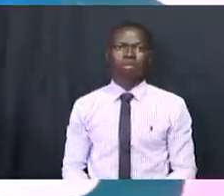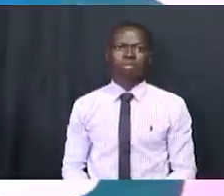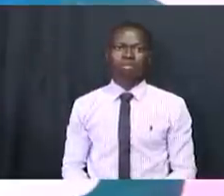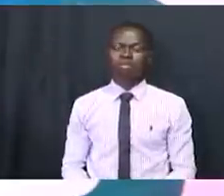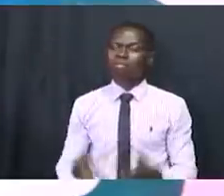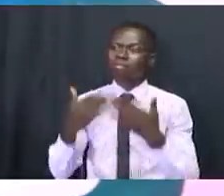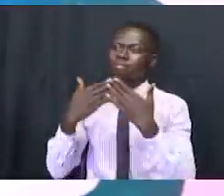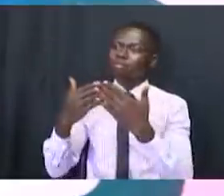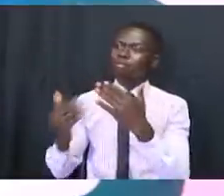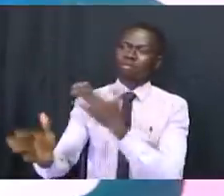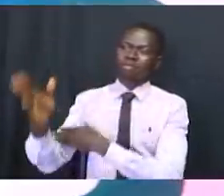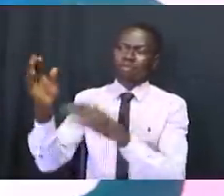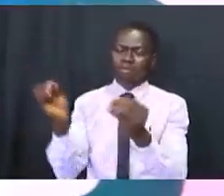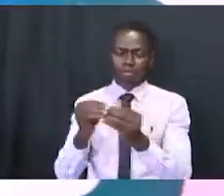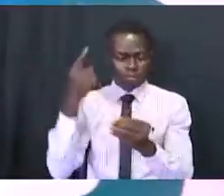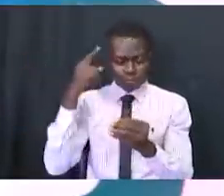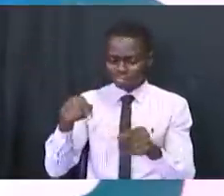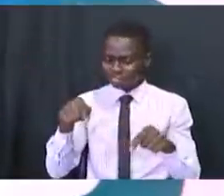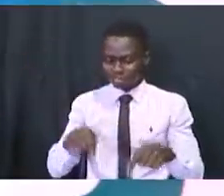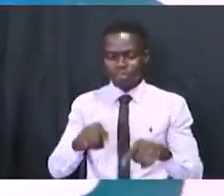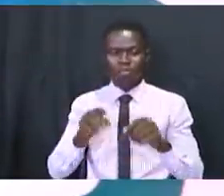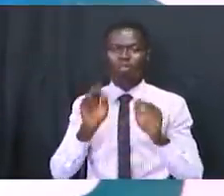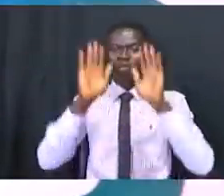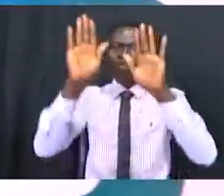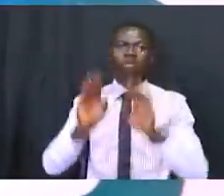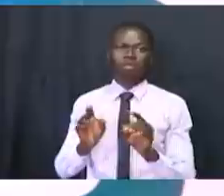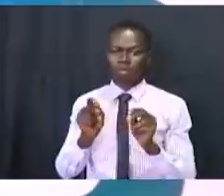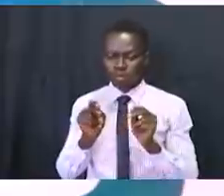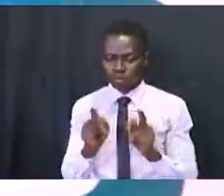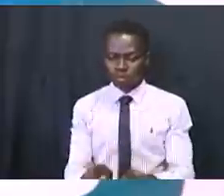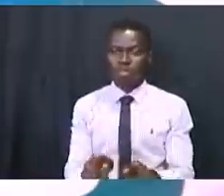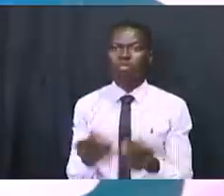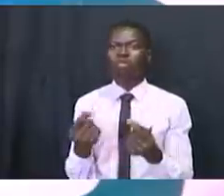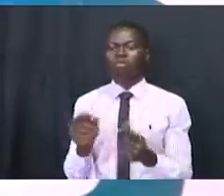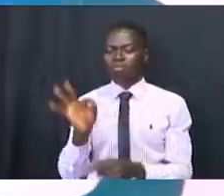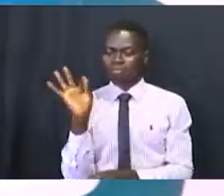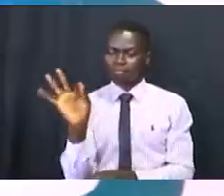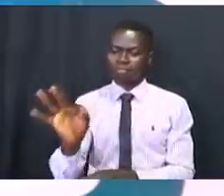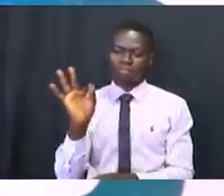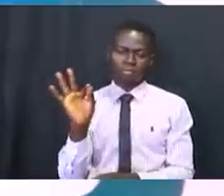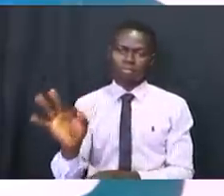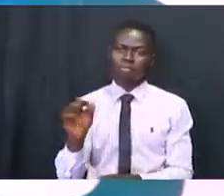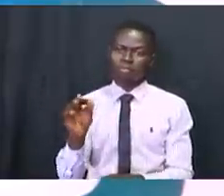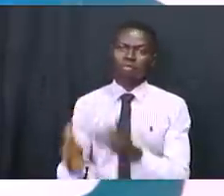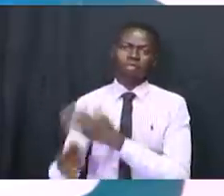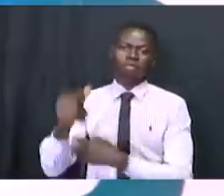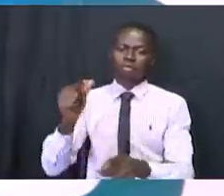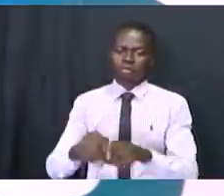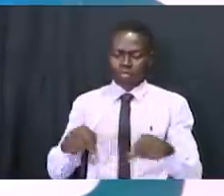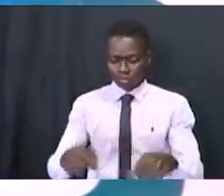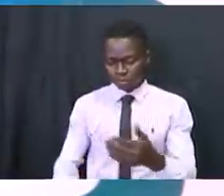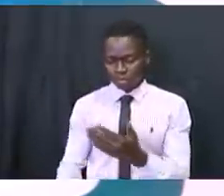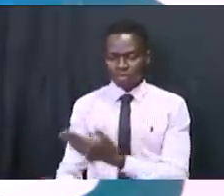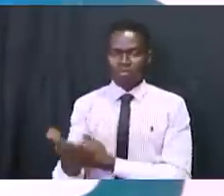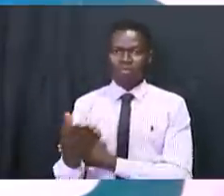Very grateful to the Almighty God for this opportunity to minister the word of God this morning.